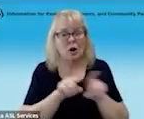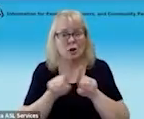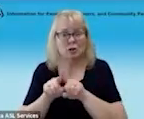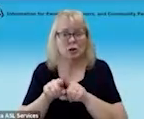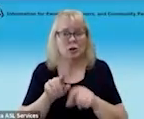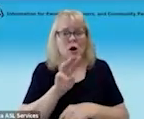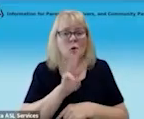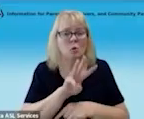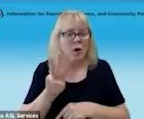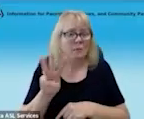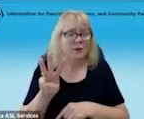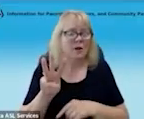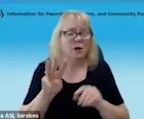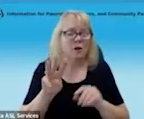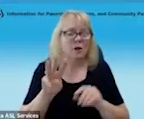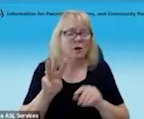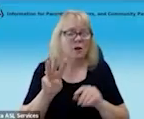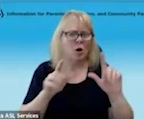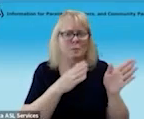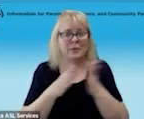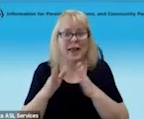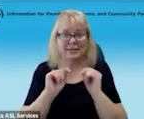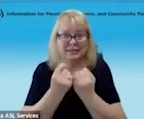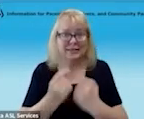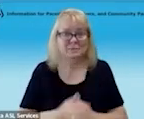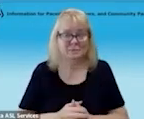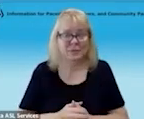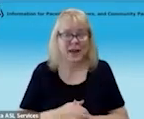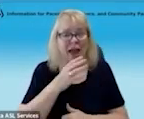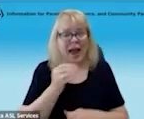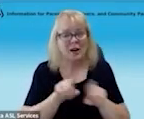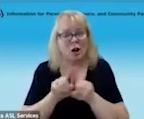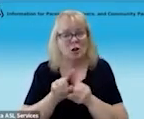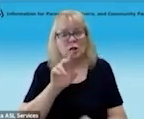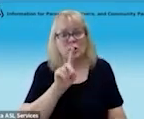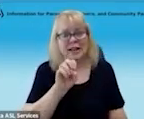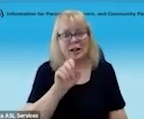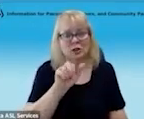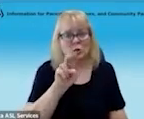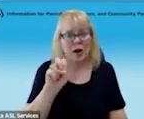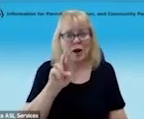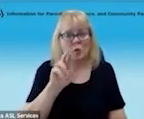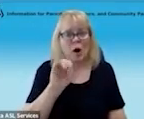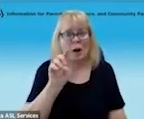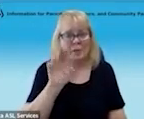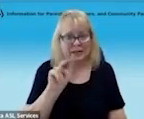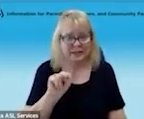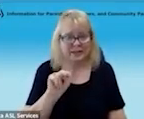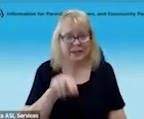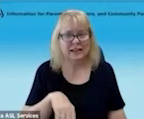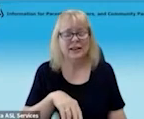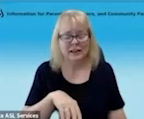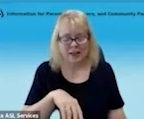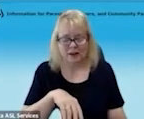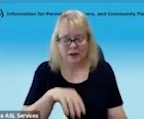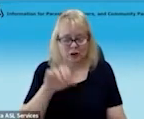Robinson, Shona Zolikoffer, Hafsatu Berry, and Sneha Amaresh